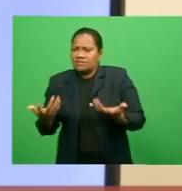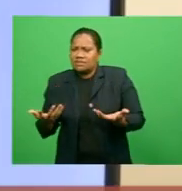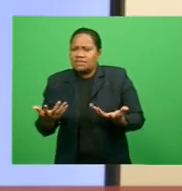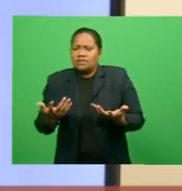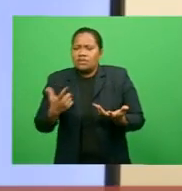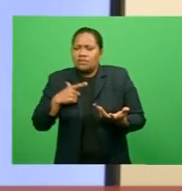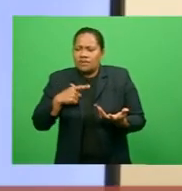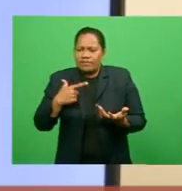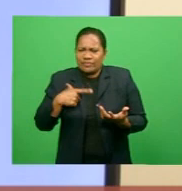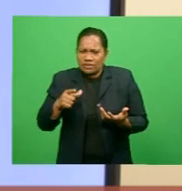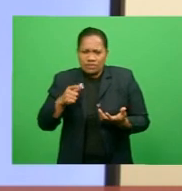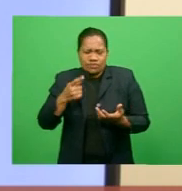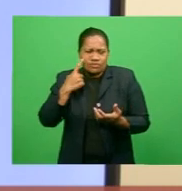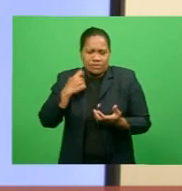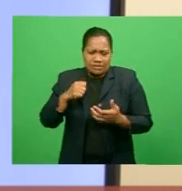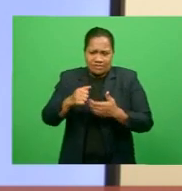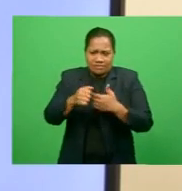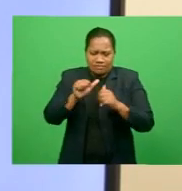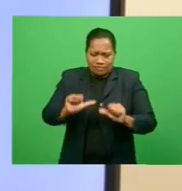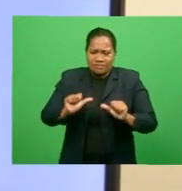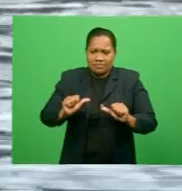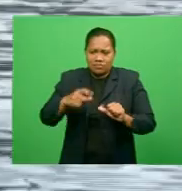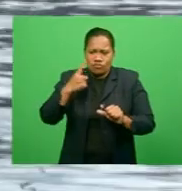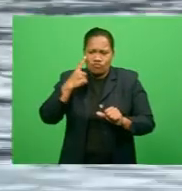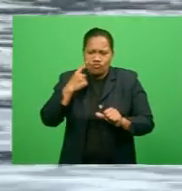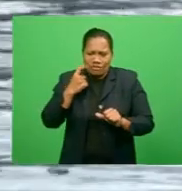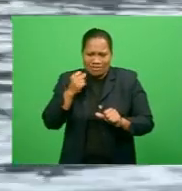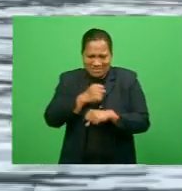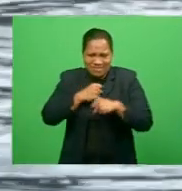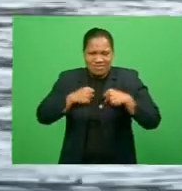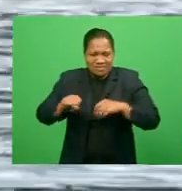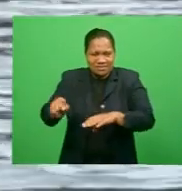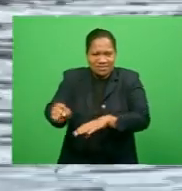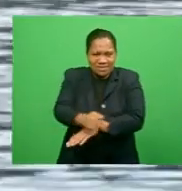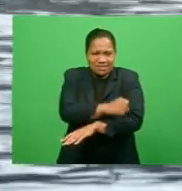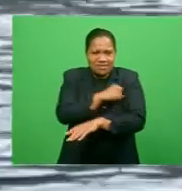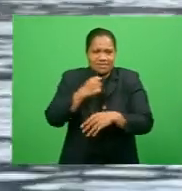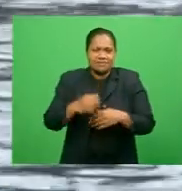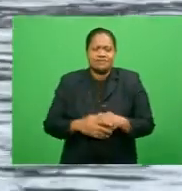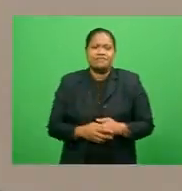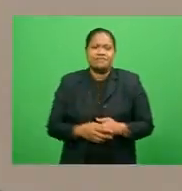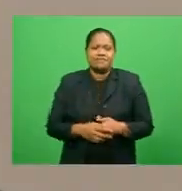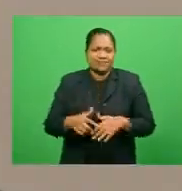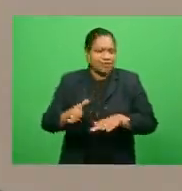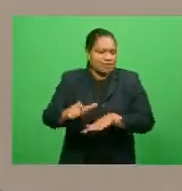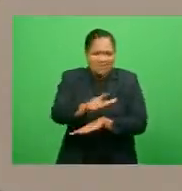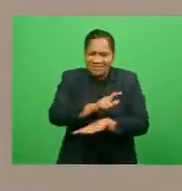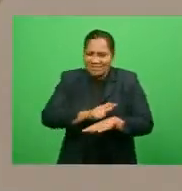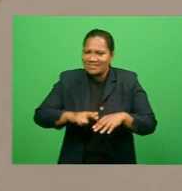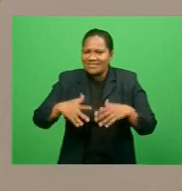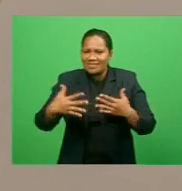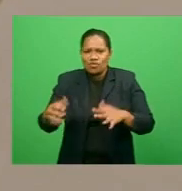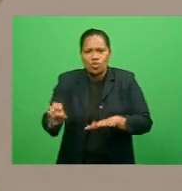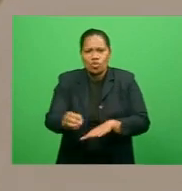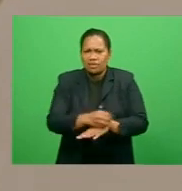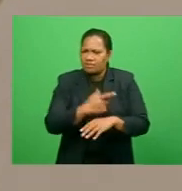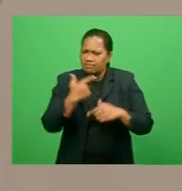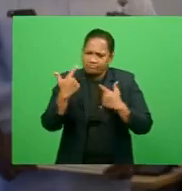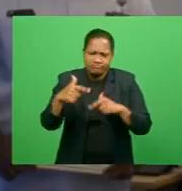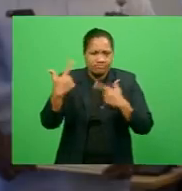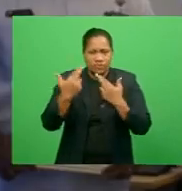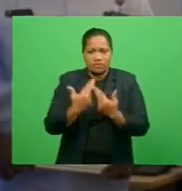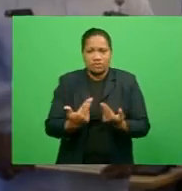these crimes, given the ratio of enormous land mass to the ocean, coupled with the limited resource we